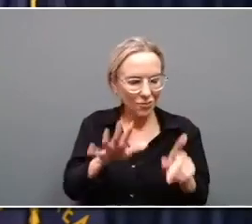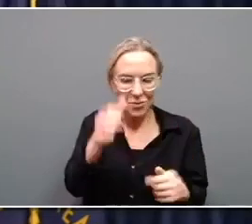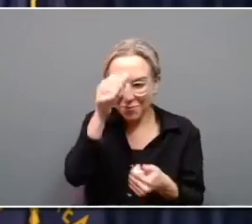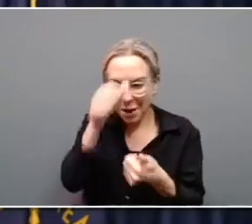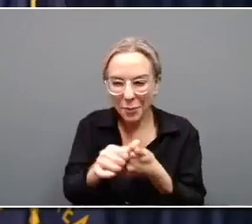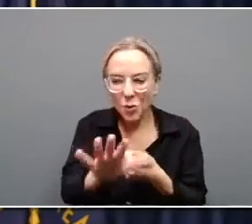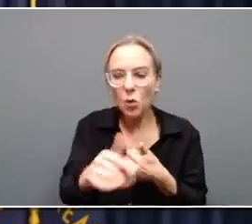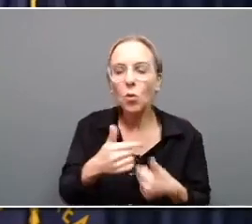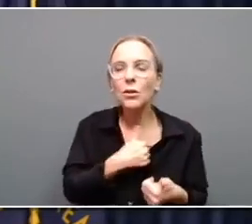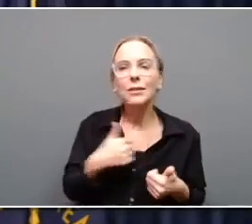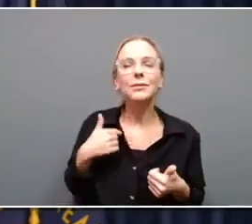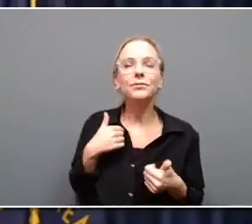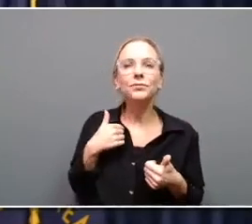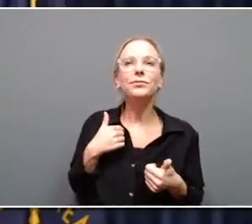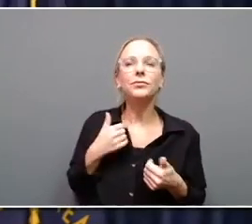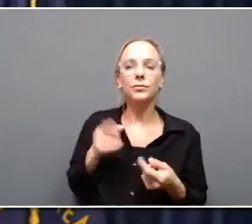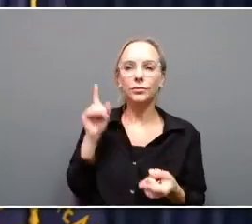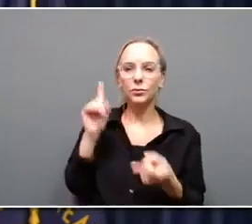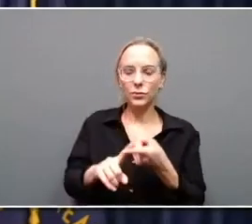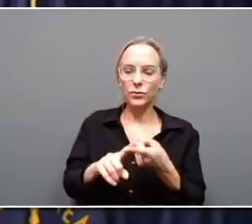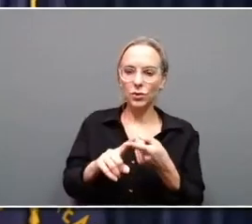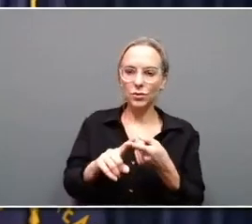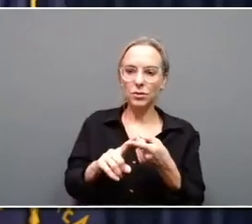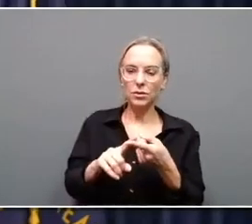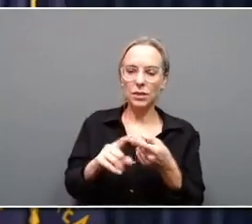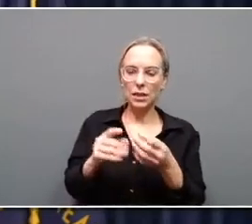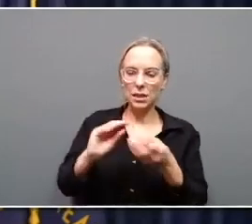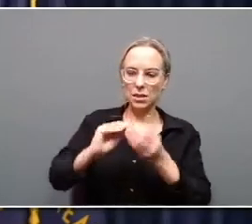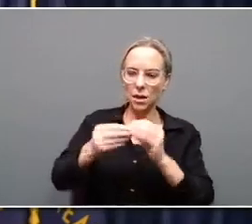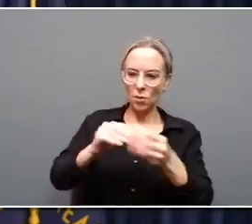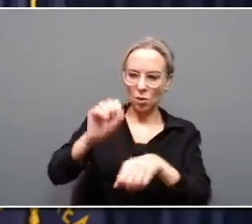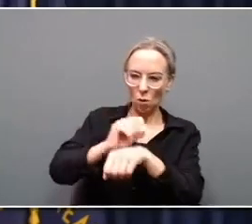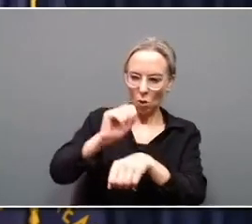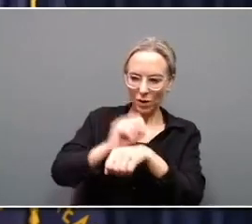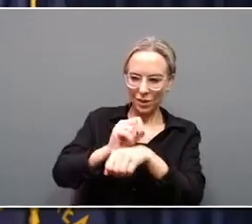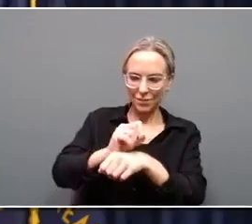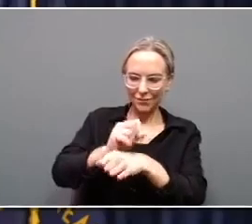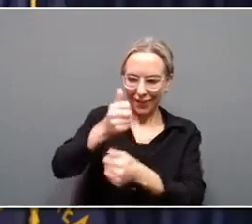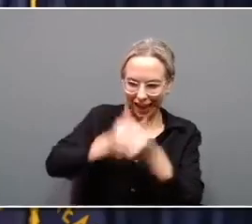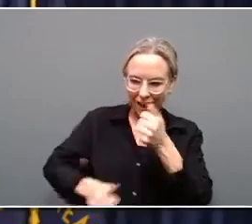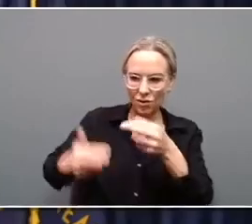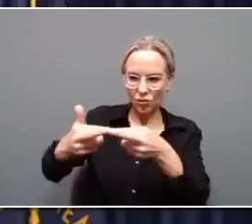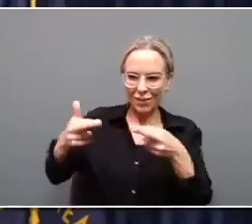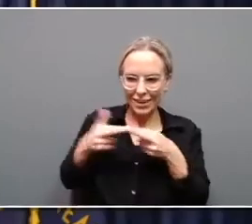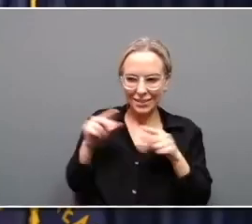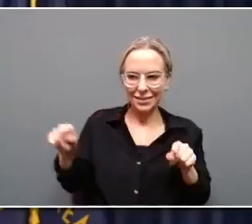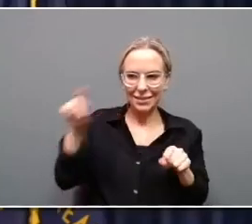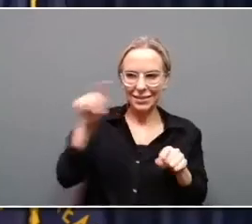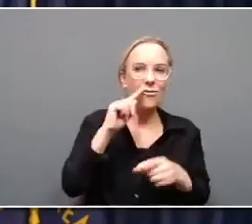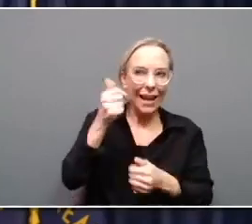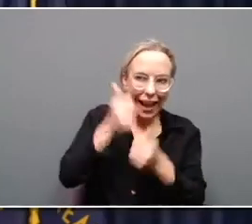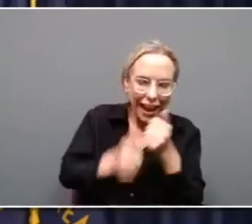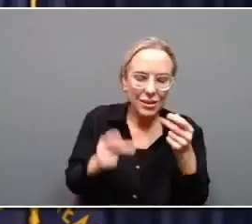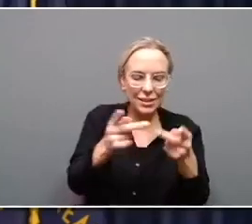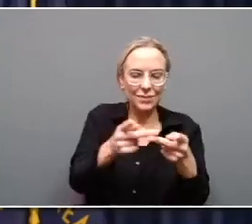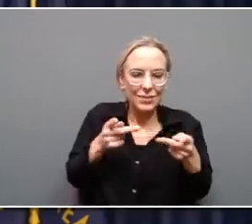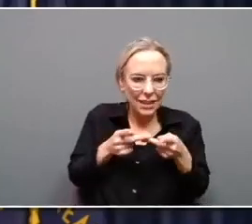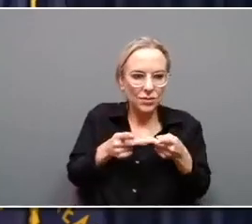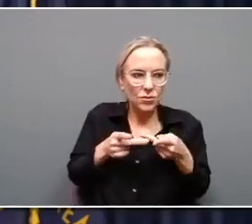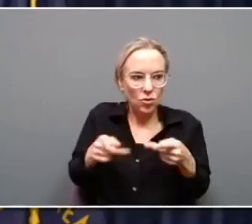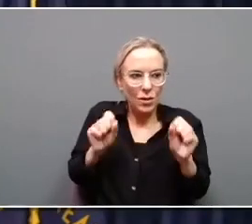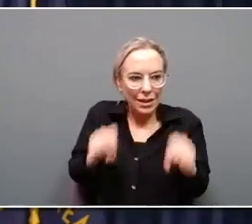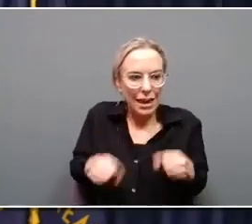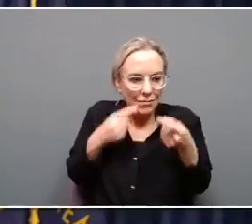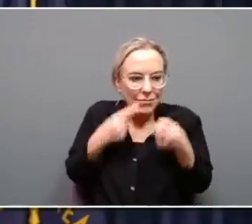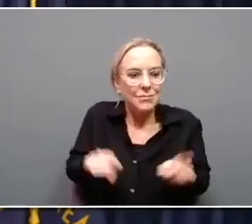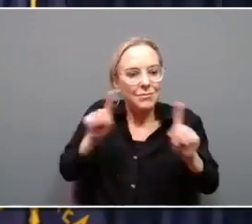to a safe number of employees in each of these regions for each of these facilities for them to work and to work